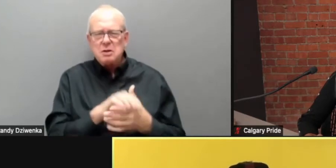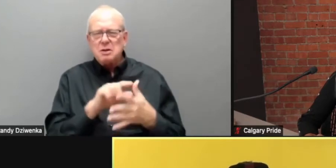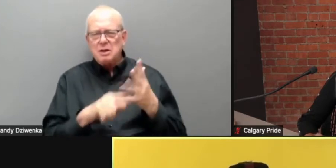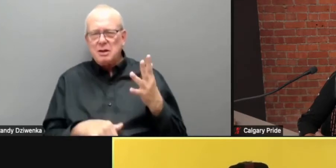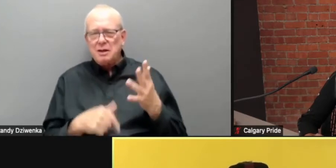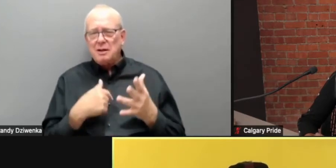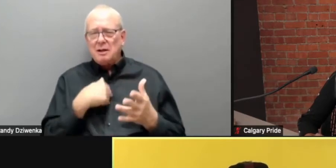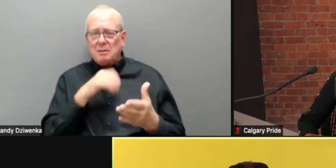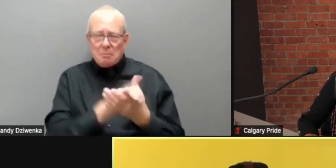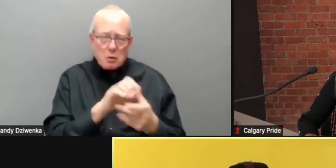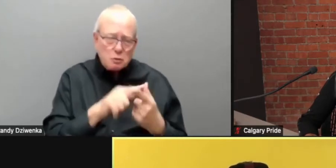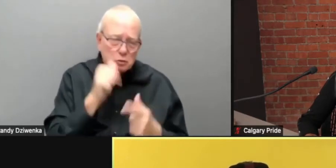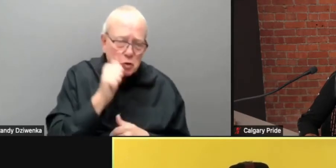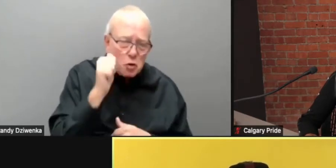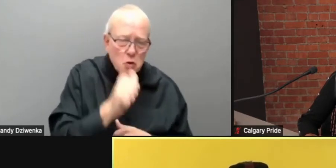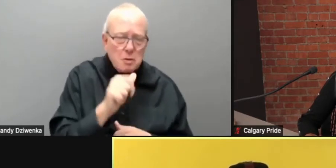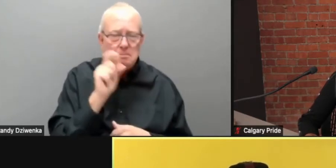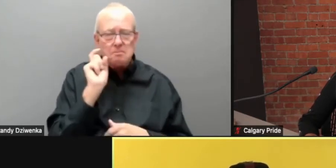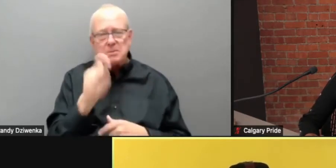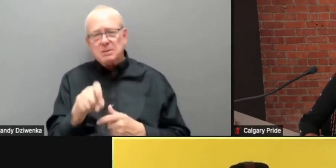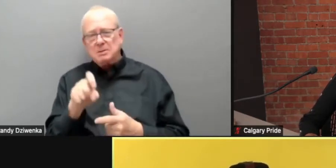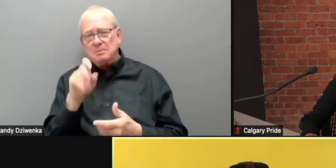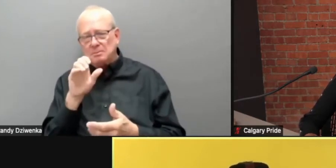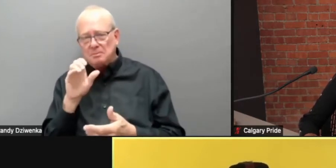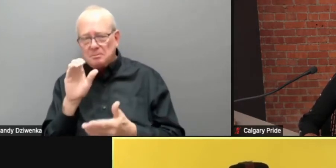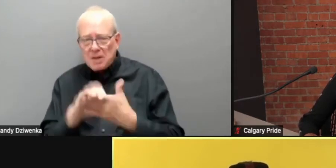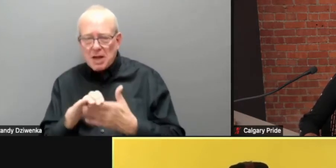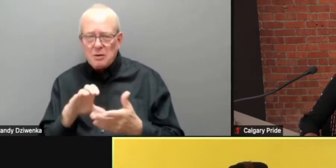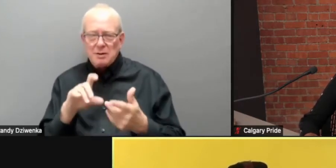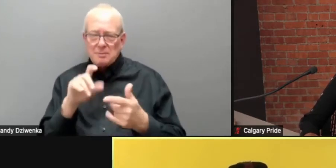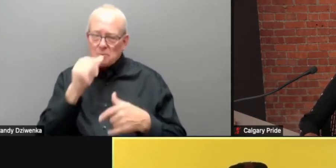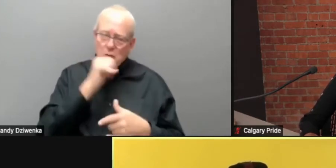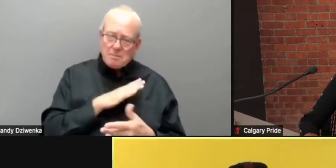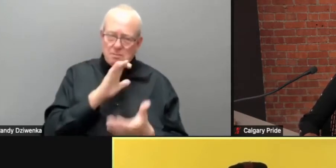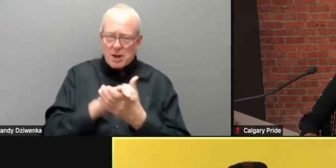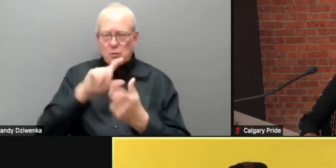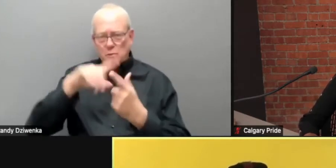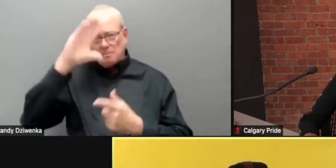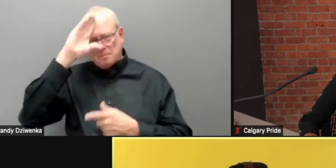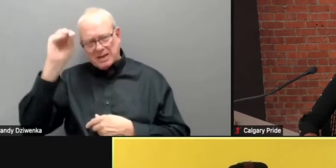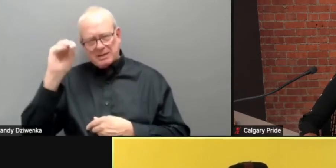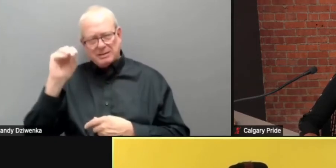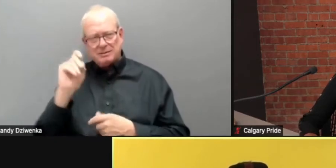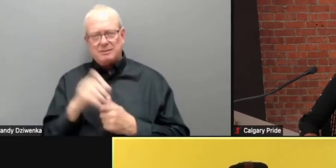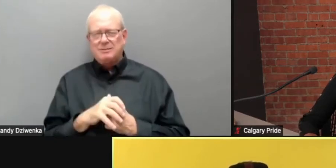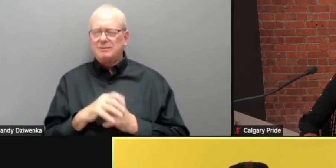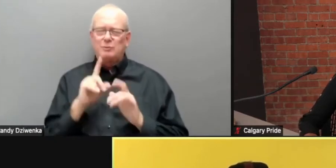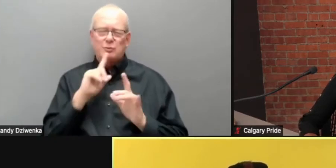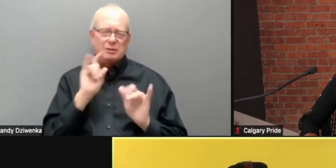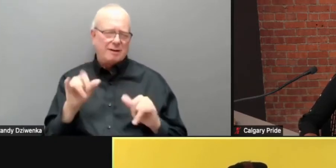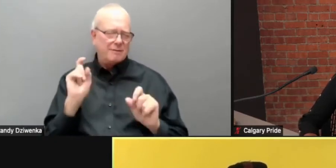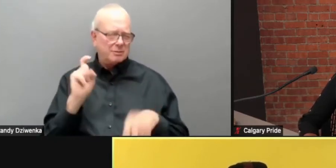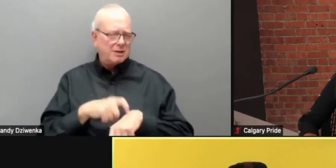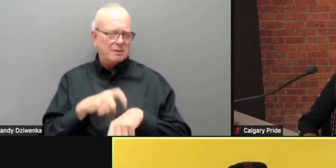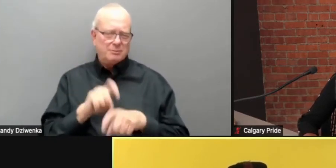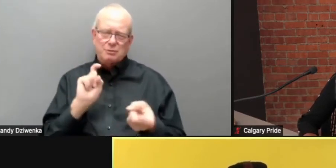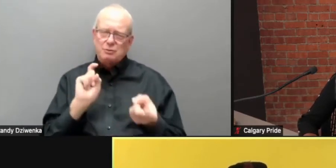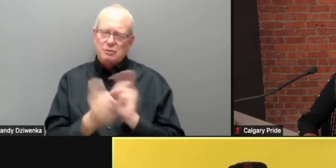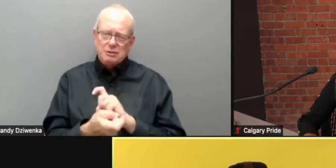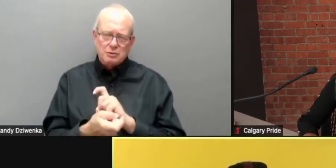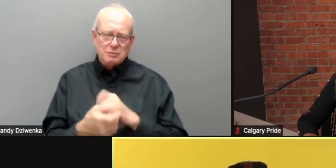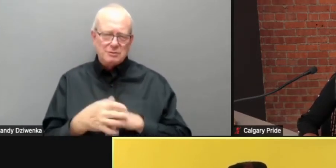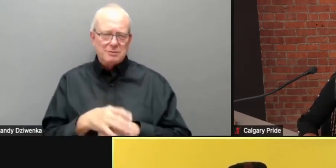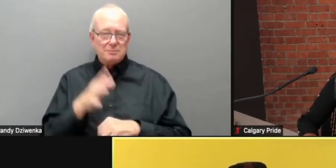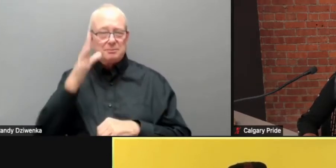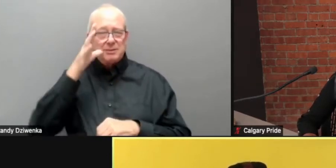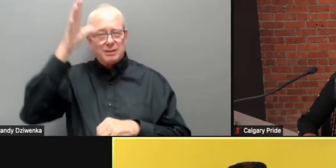that's where we need to work on that, and for that parents' roles become very important. And I know that for the fact,